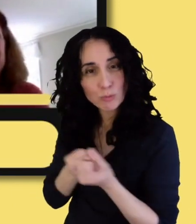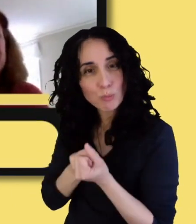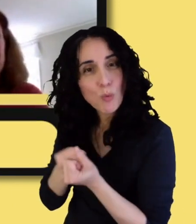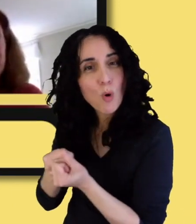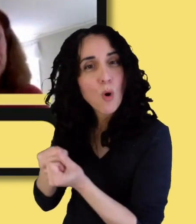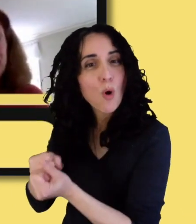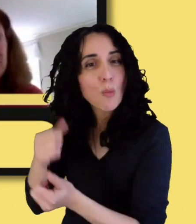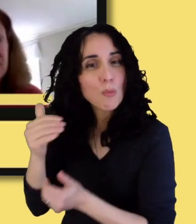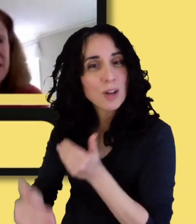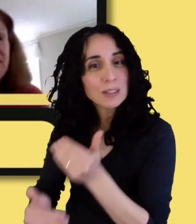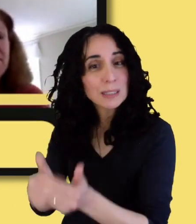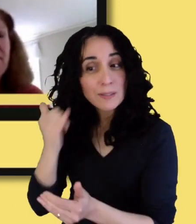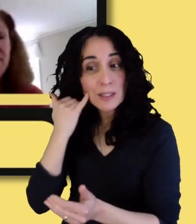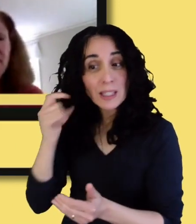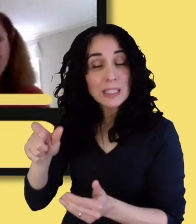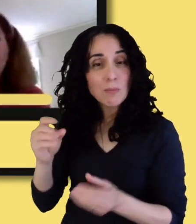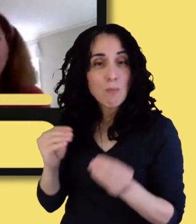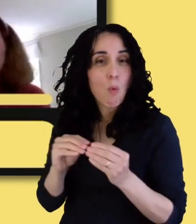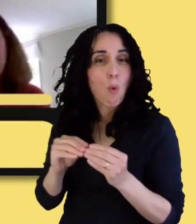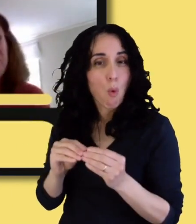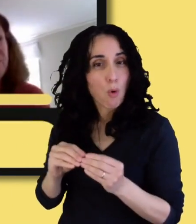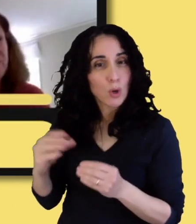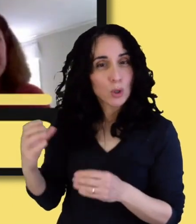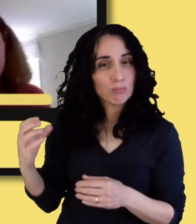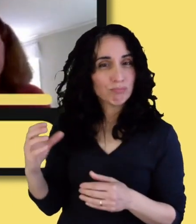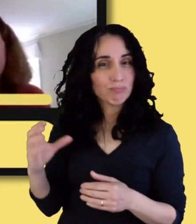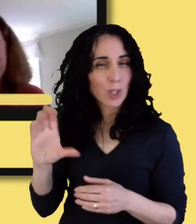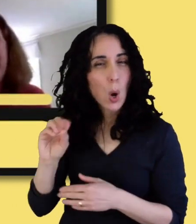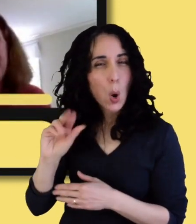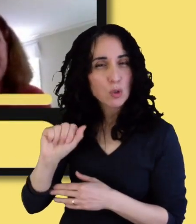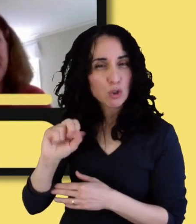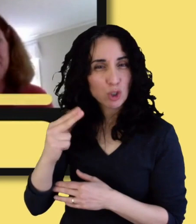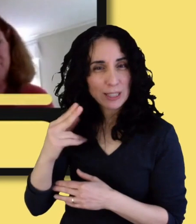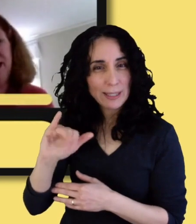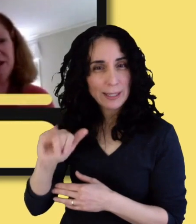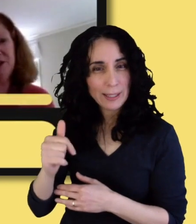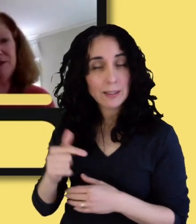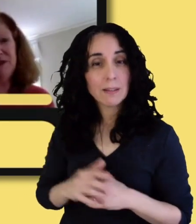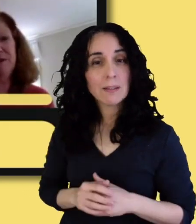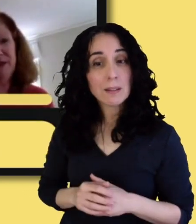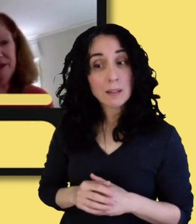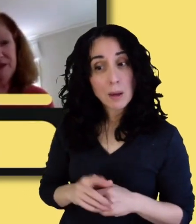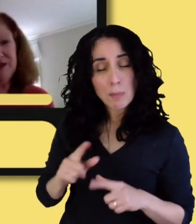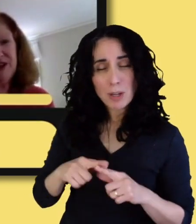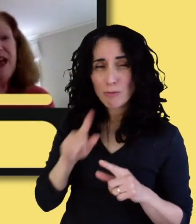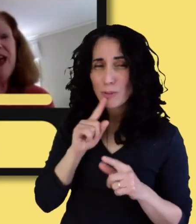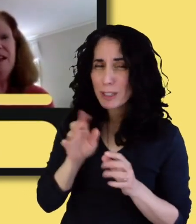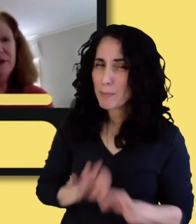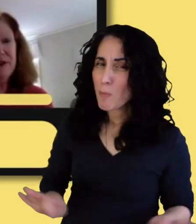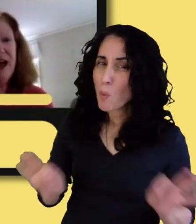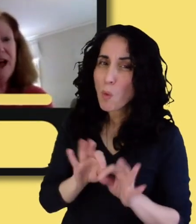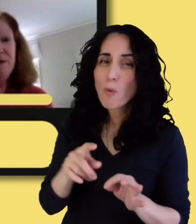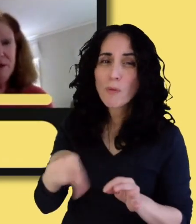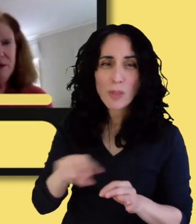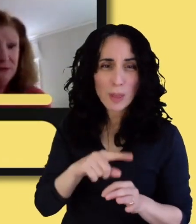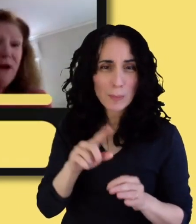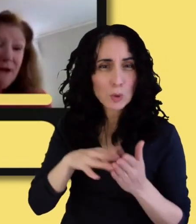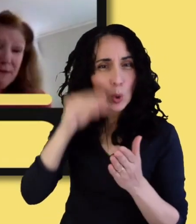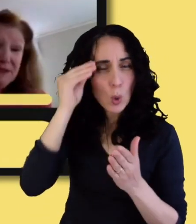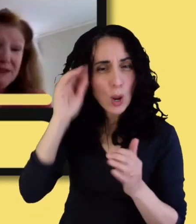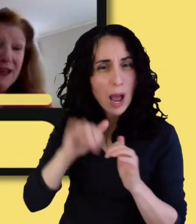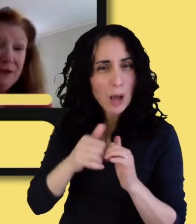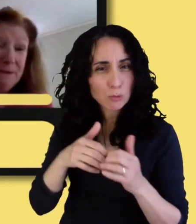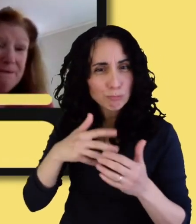if children need some more coaching, but it's so important for them to have that interaction with their peers and learn how to work